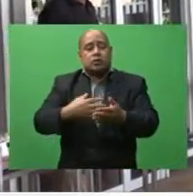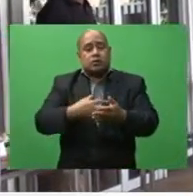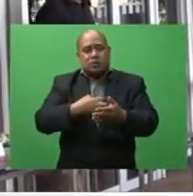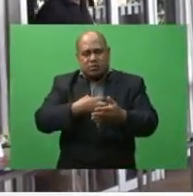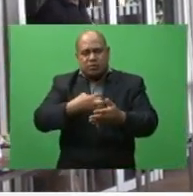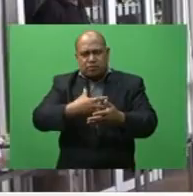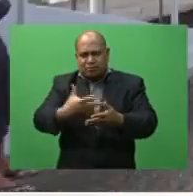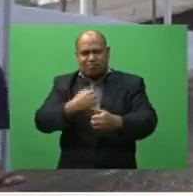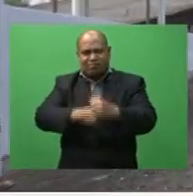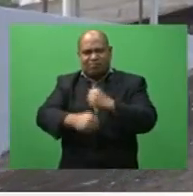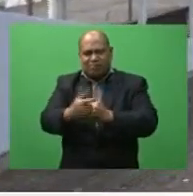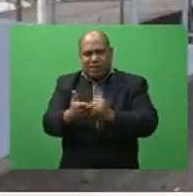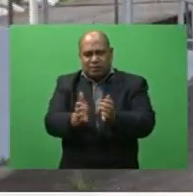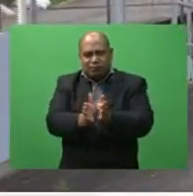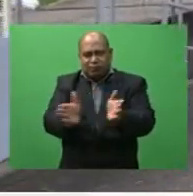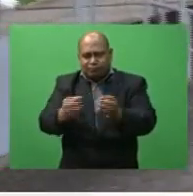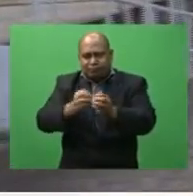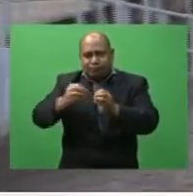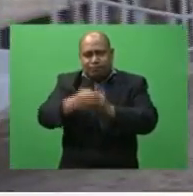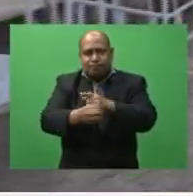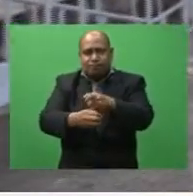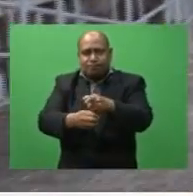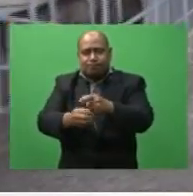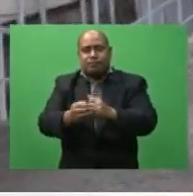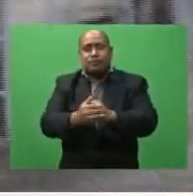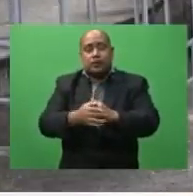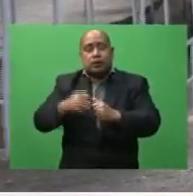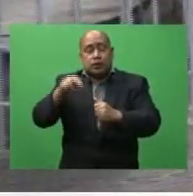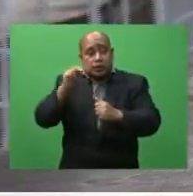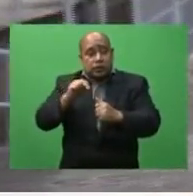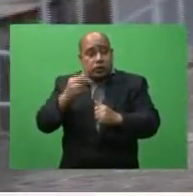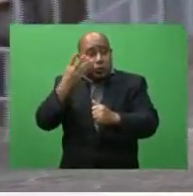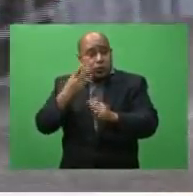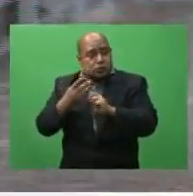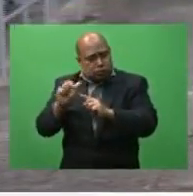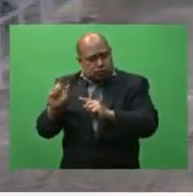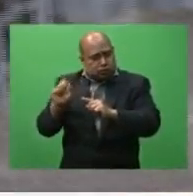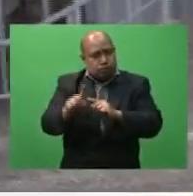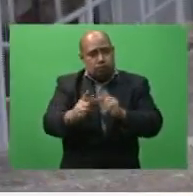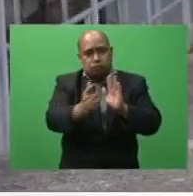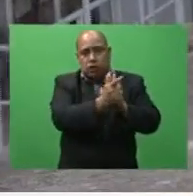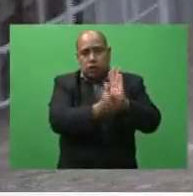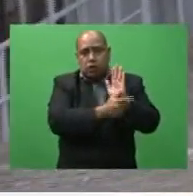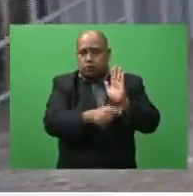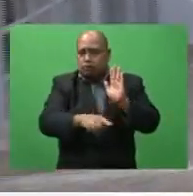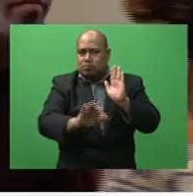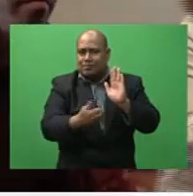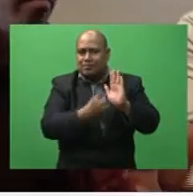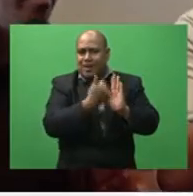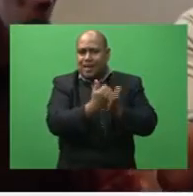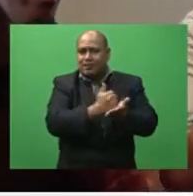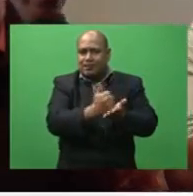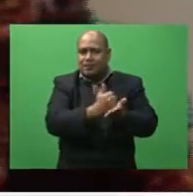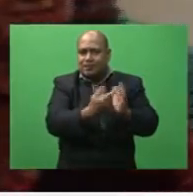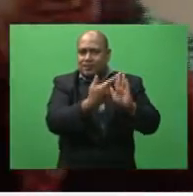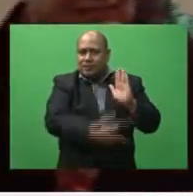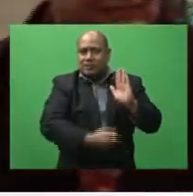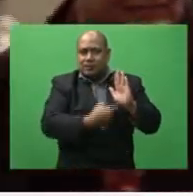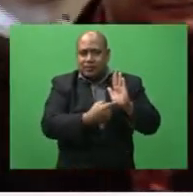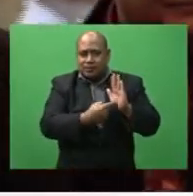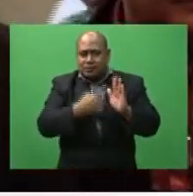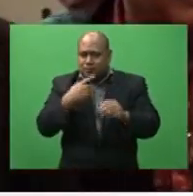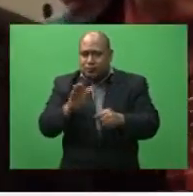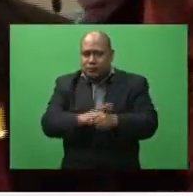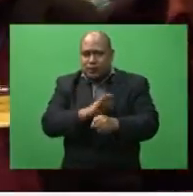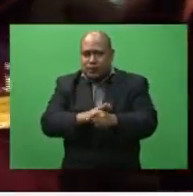officer. He adds Andilitiya needs to get with the law and stop these actions that will cause the party to deregister because of